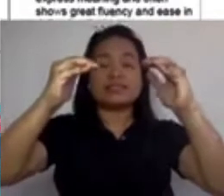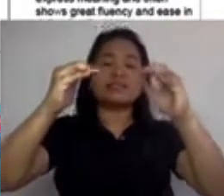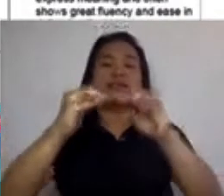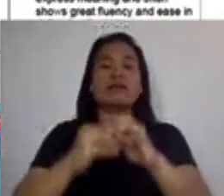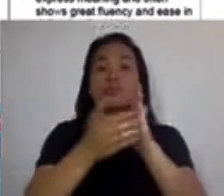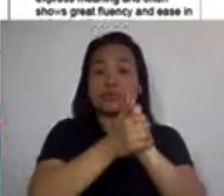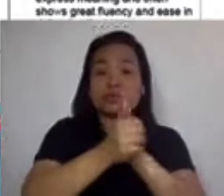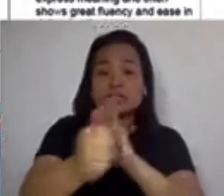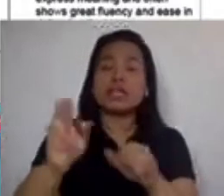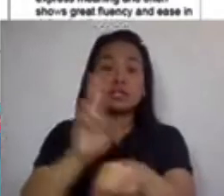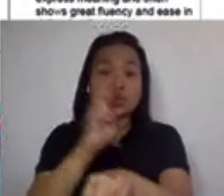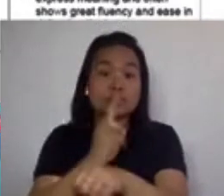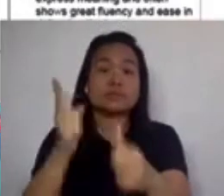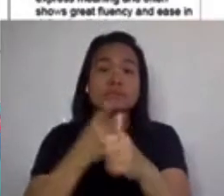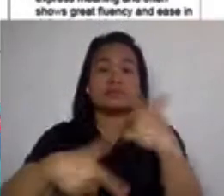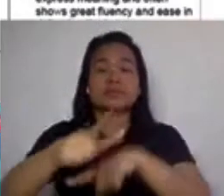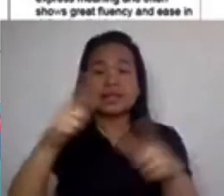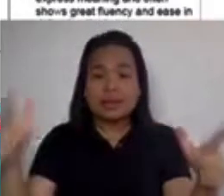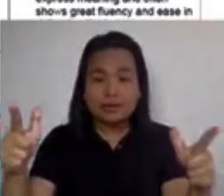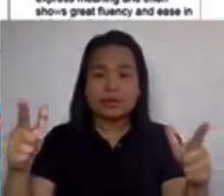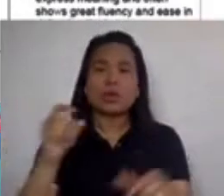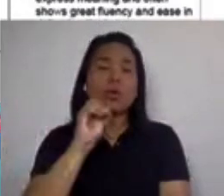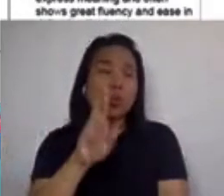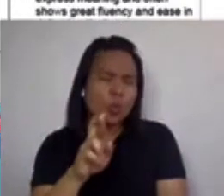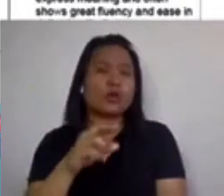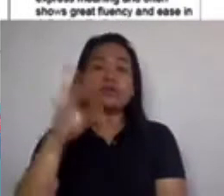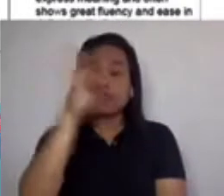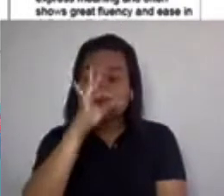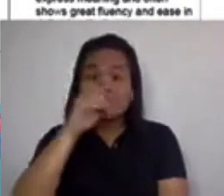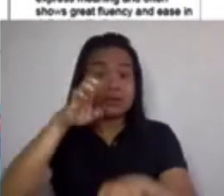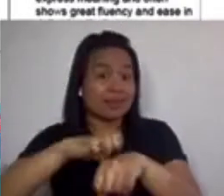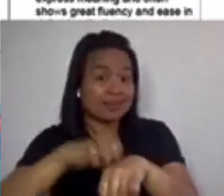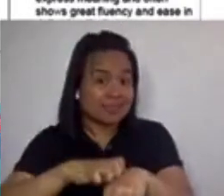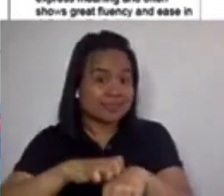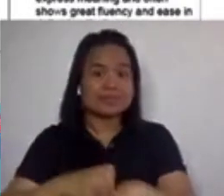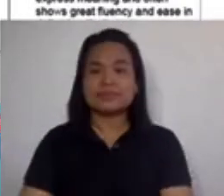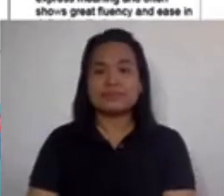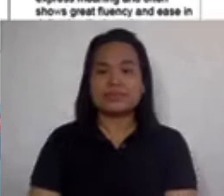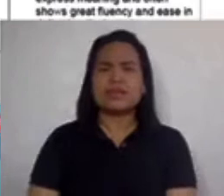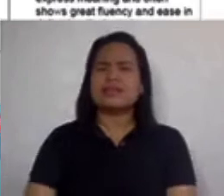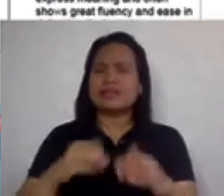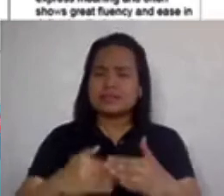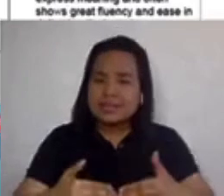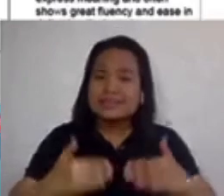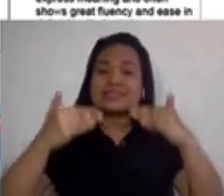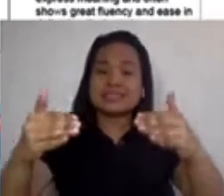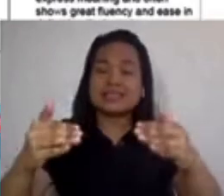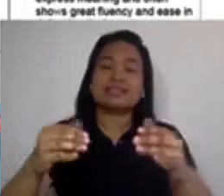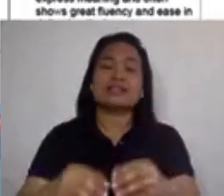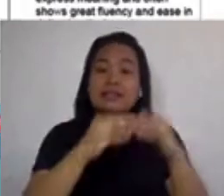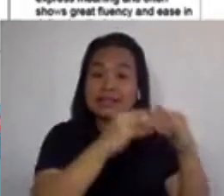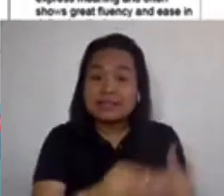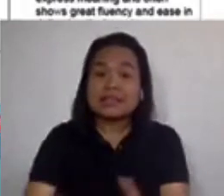mother tongue and or Filipino and or English that extensively facilitates teaching and learning, including